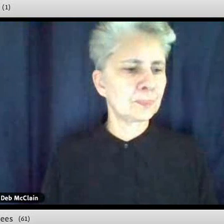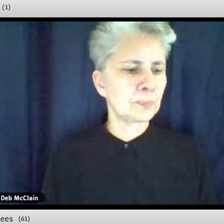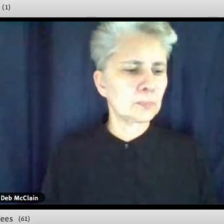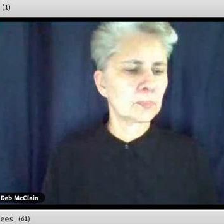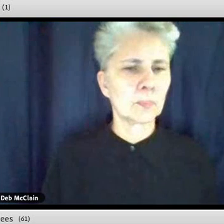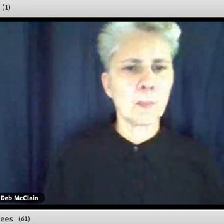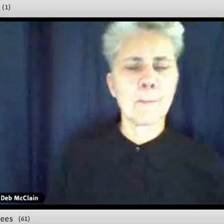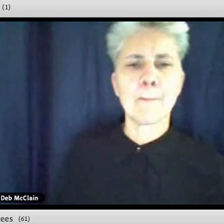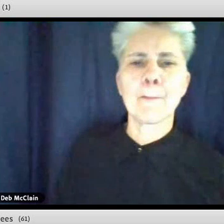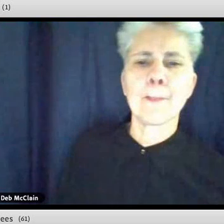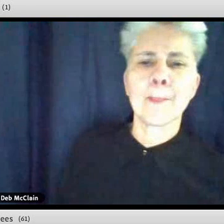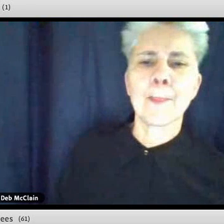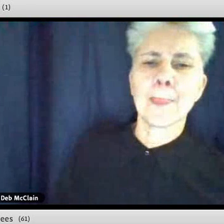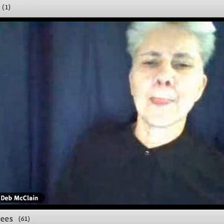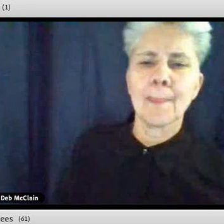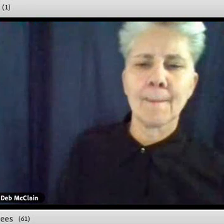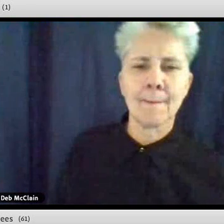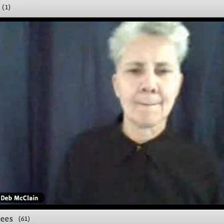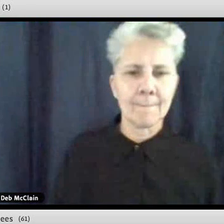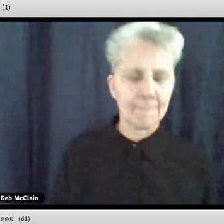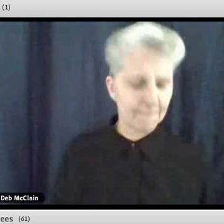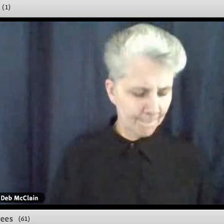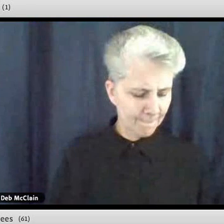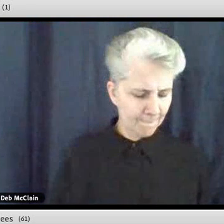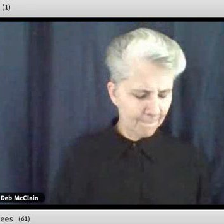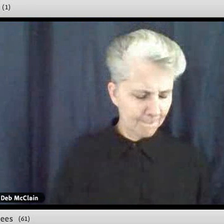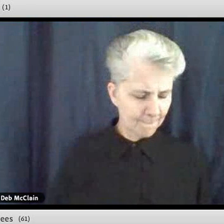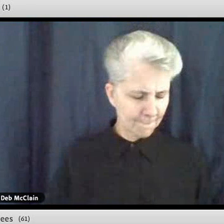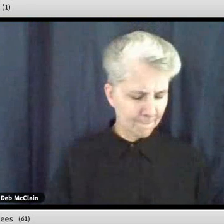with you, and you can look at this while you're waiting.